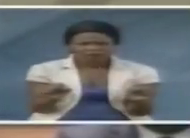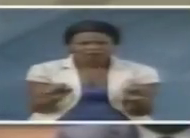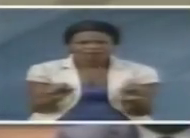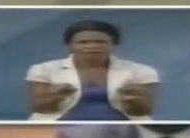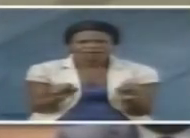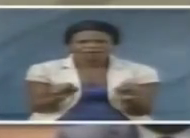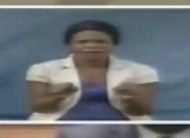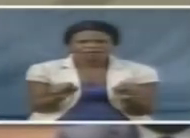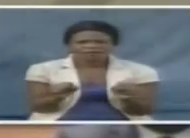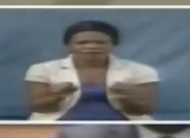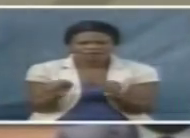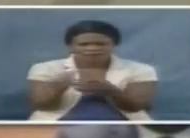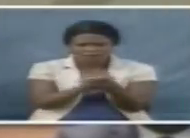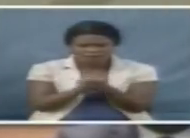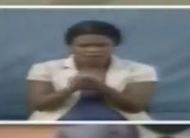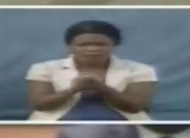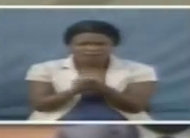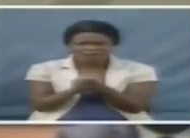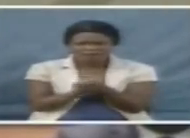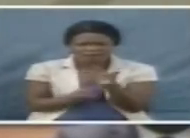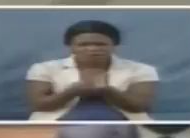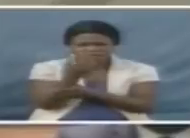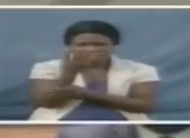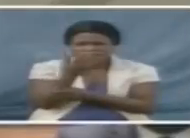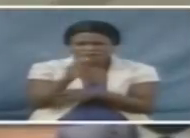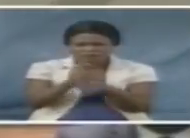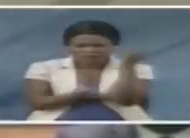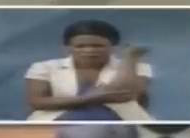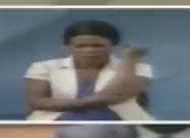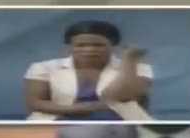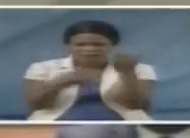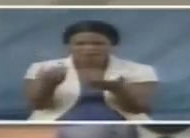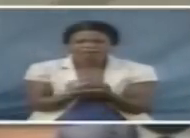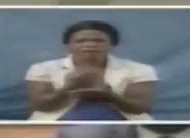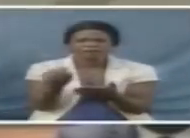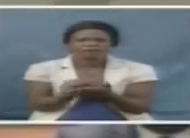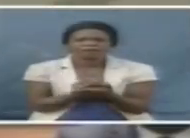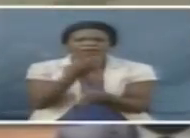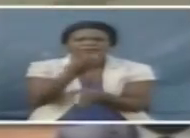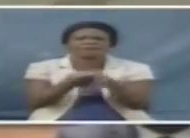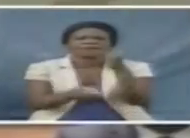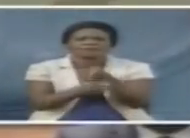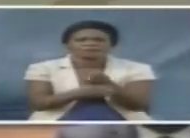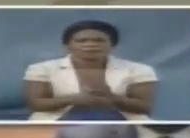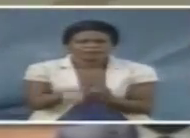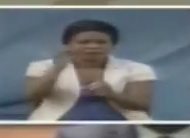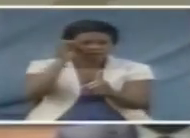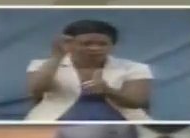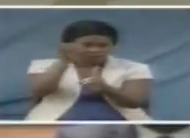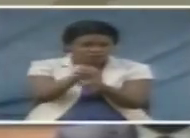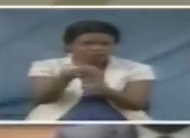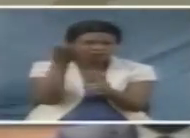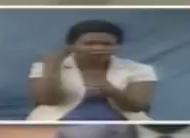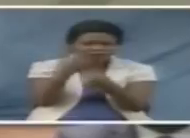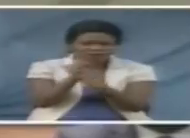development program in order to address the binding constraints to growth caused by the poor state of